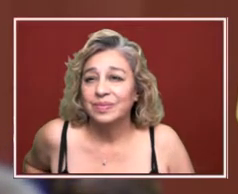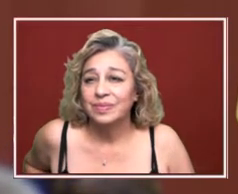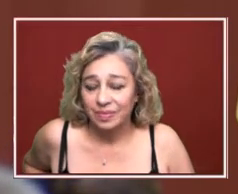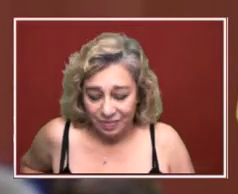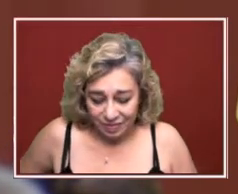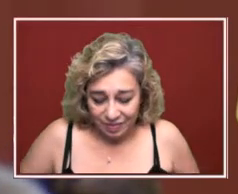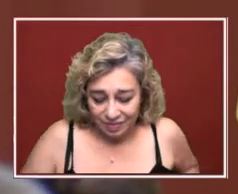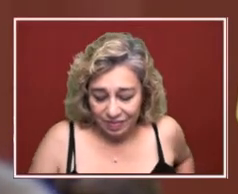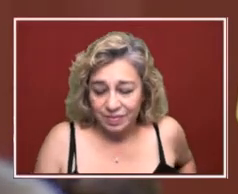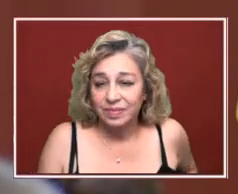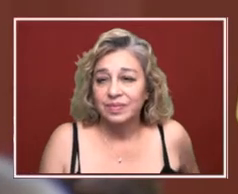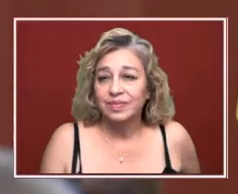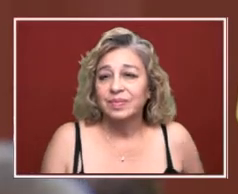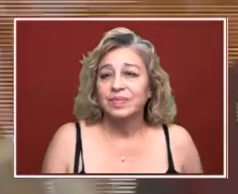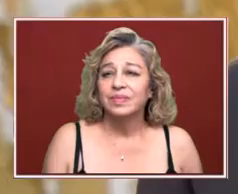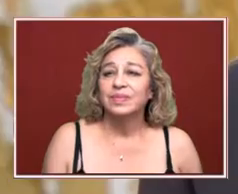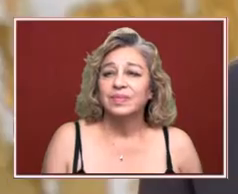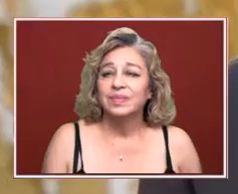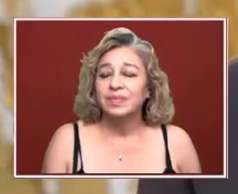Anteriormente solo